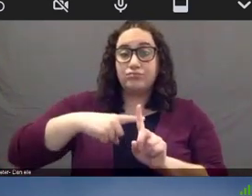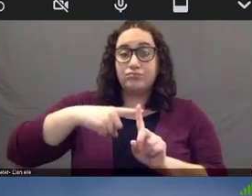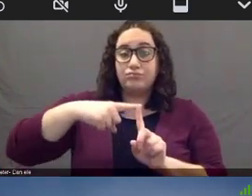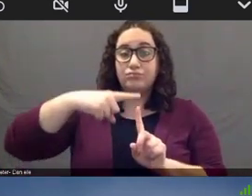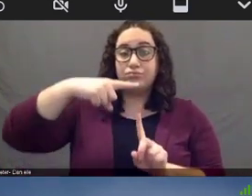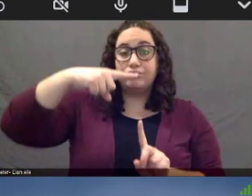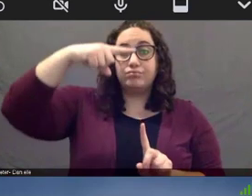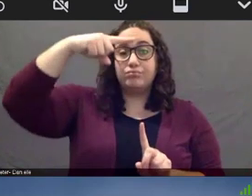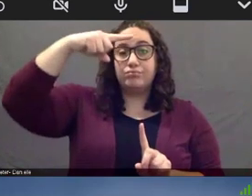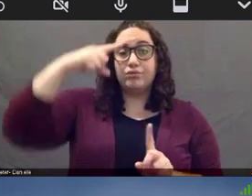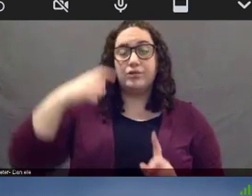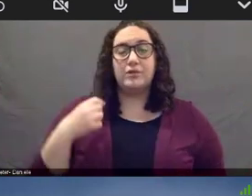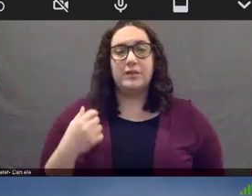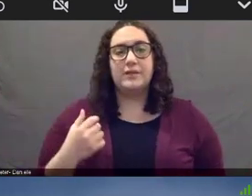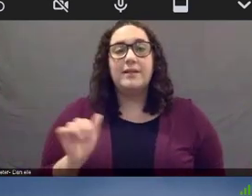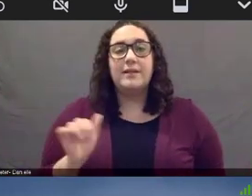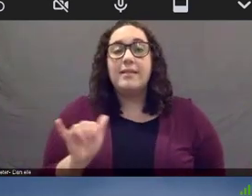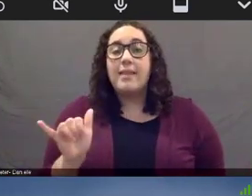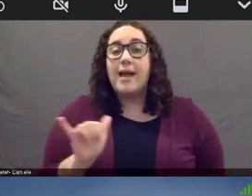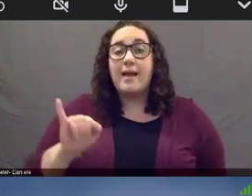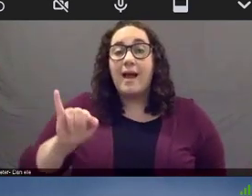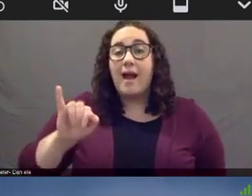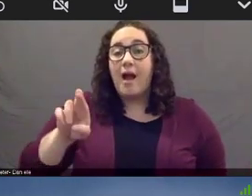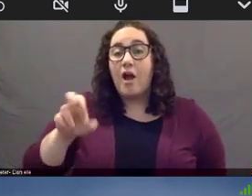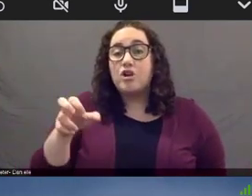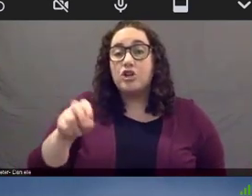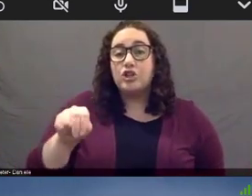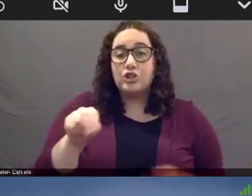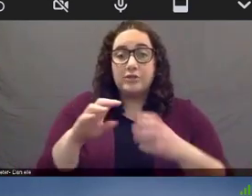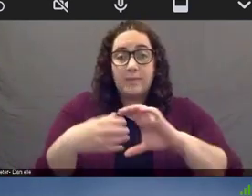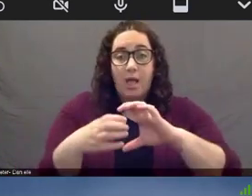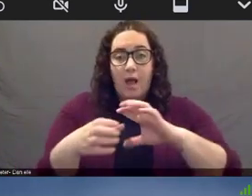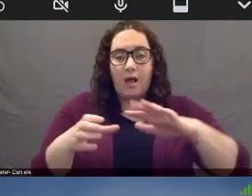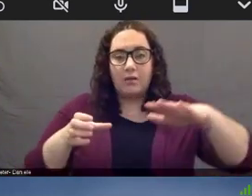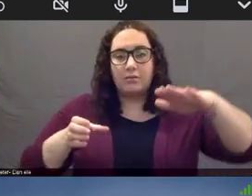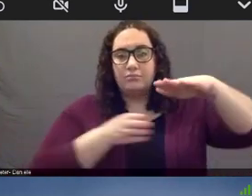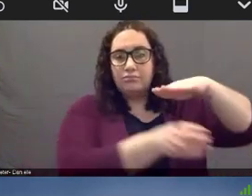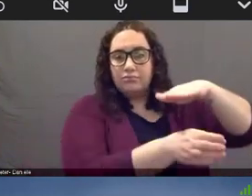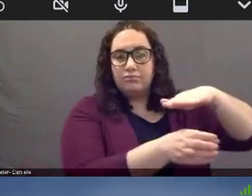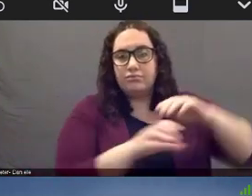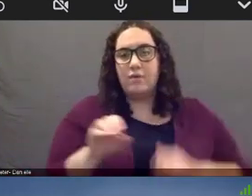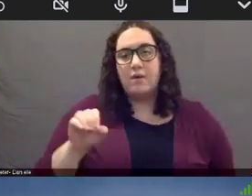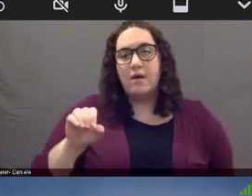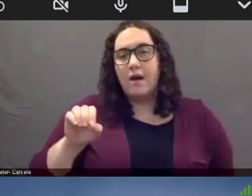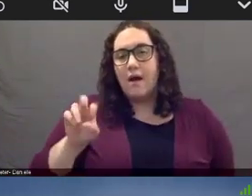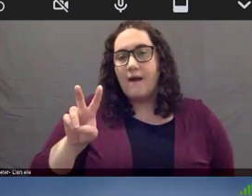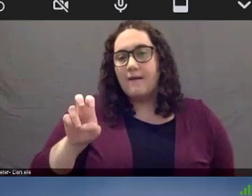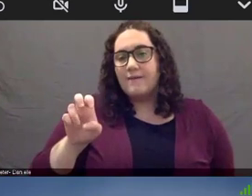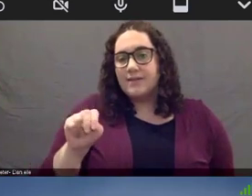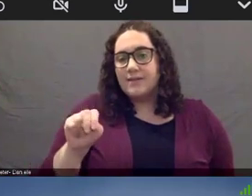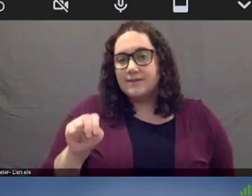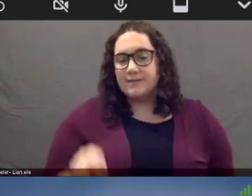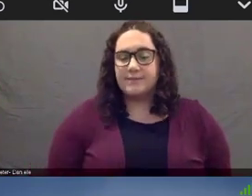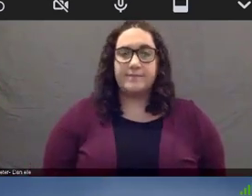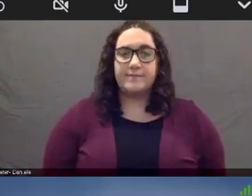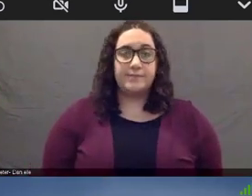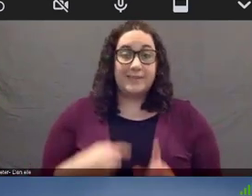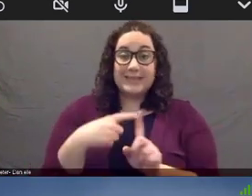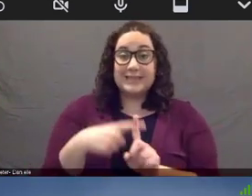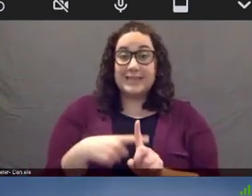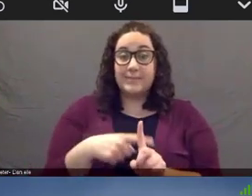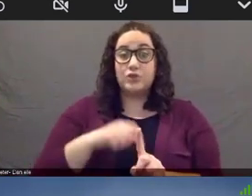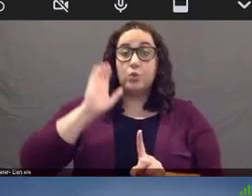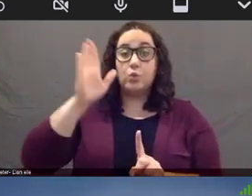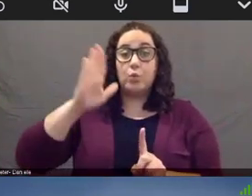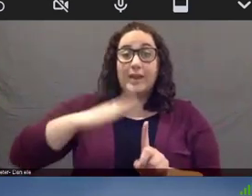inside an oven, right? And the temperature will increase like is shown here in this figure, right? If it's